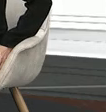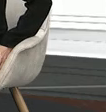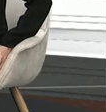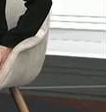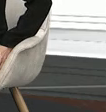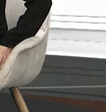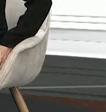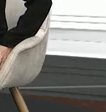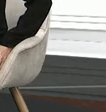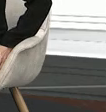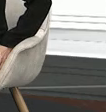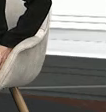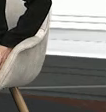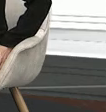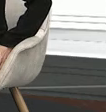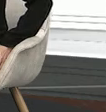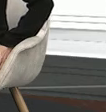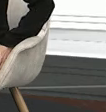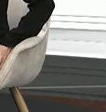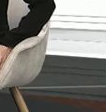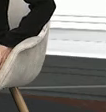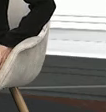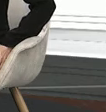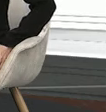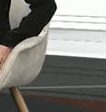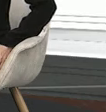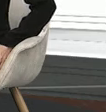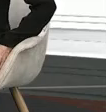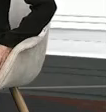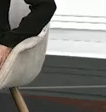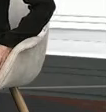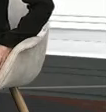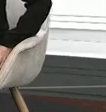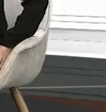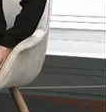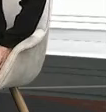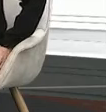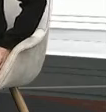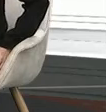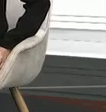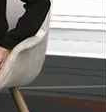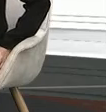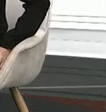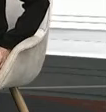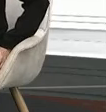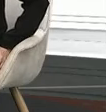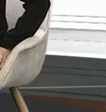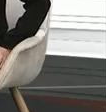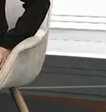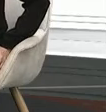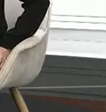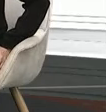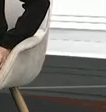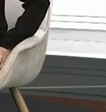So that would be interesting to listen to what he has to say tomorrow, his sentiment, his feedback after knowing the